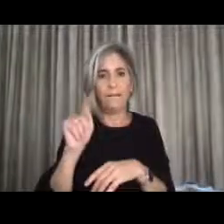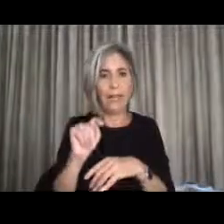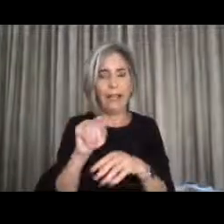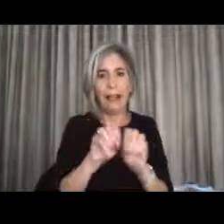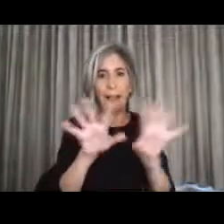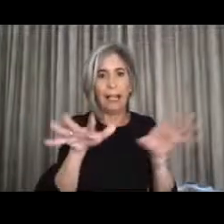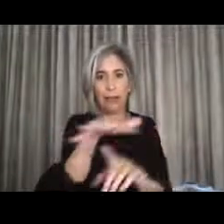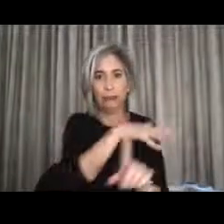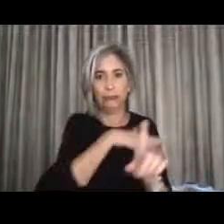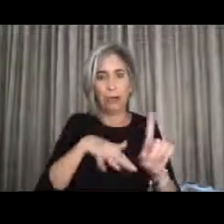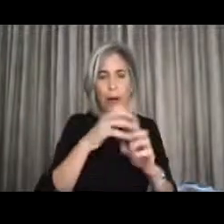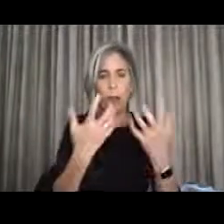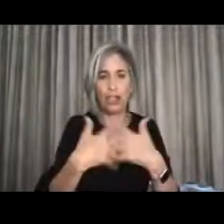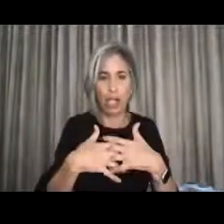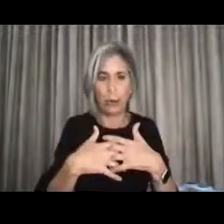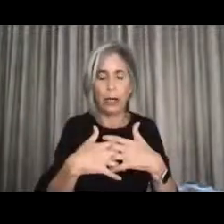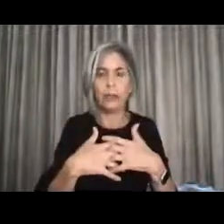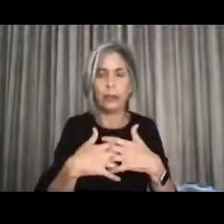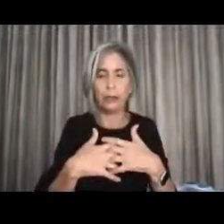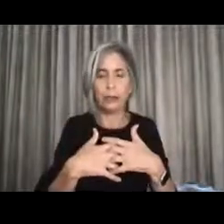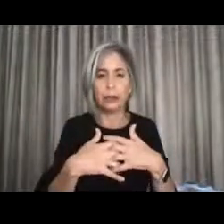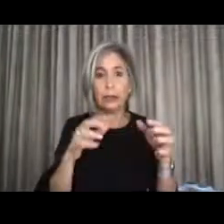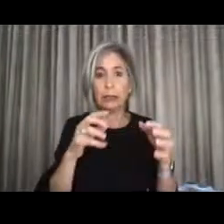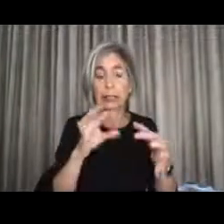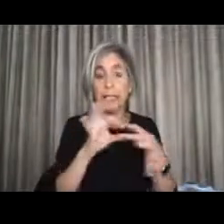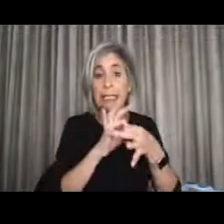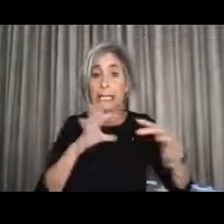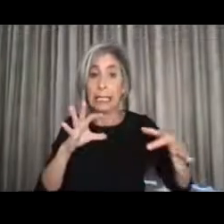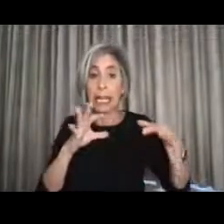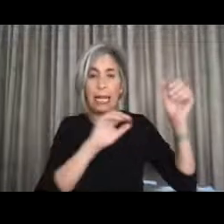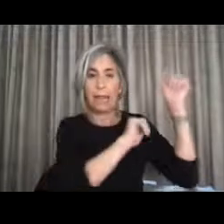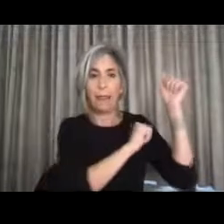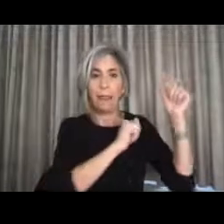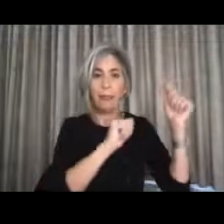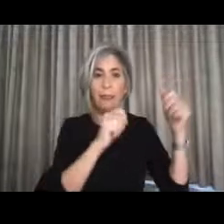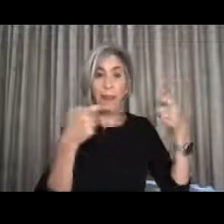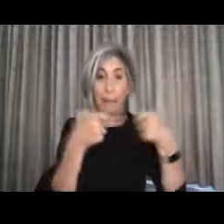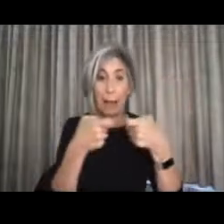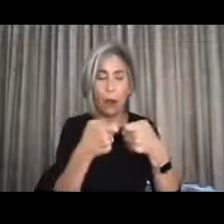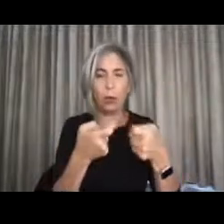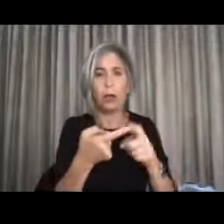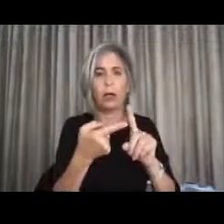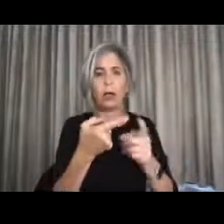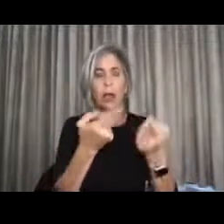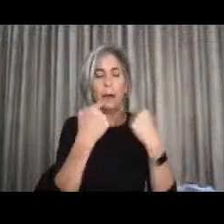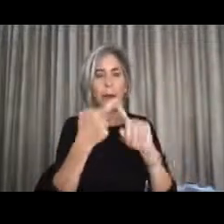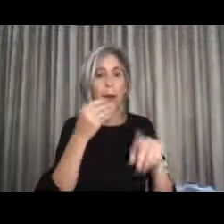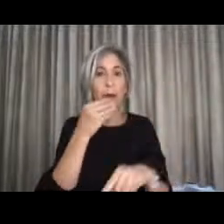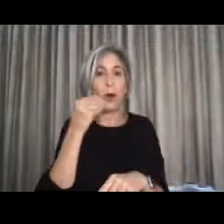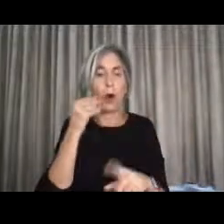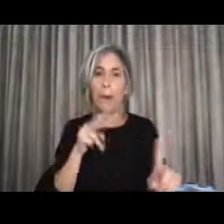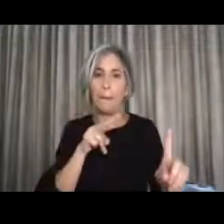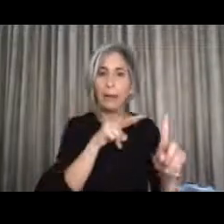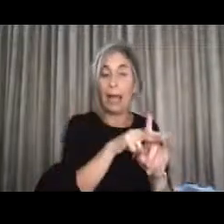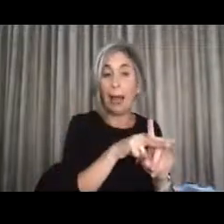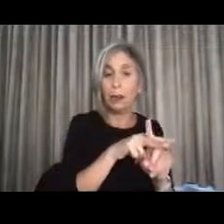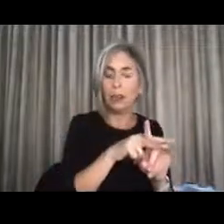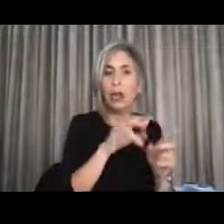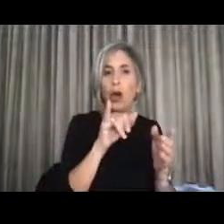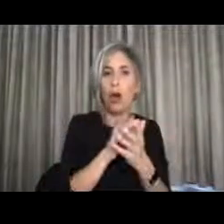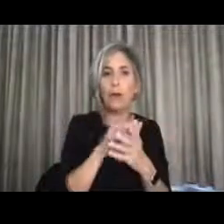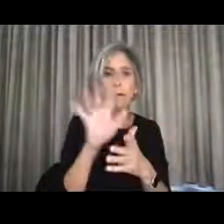generator. Disconnect the power coming into your home. and plug appliances directly into